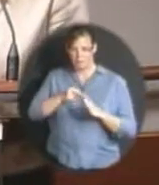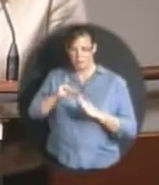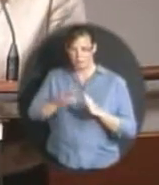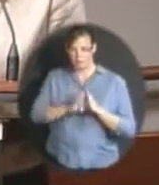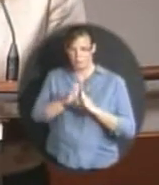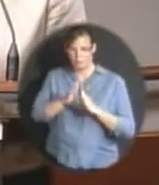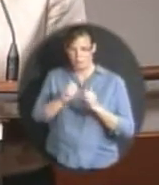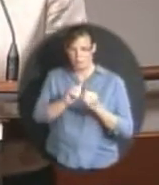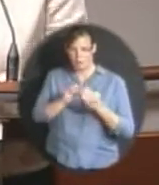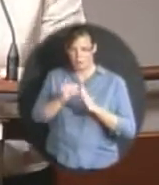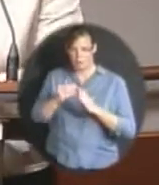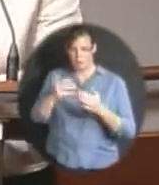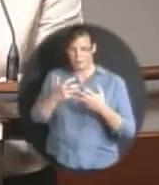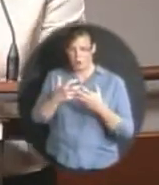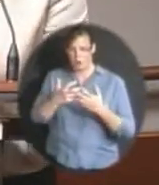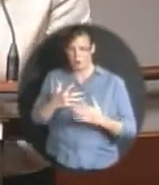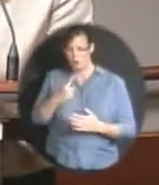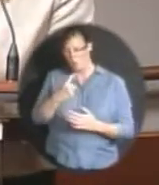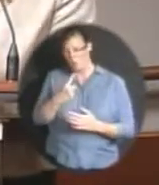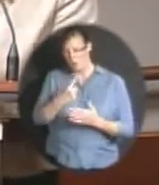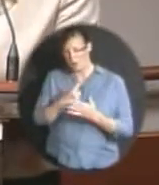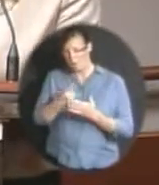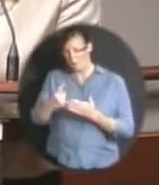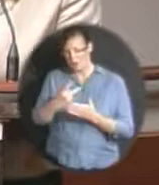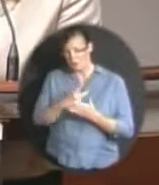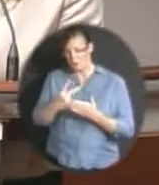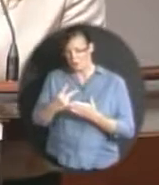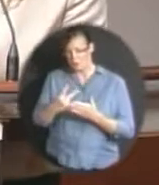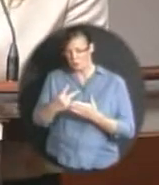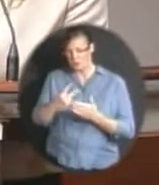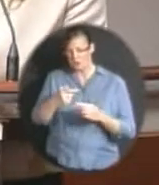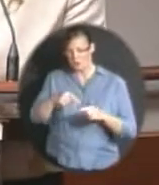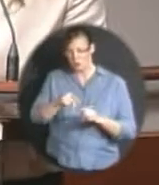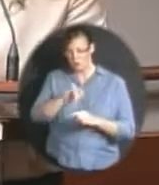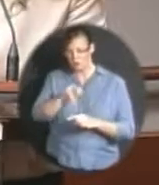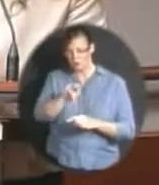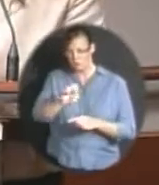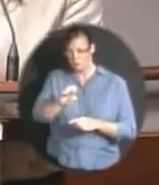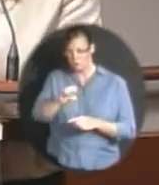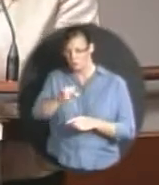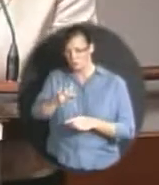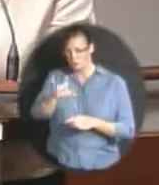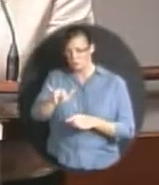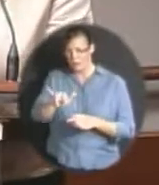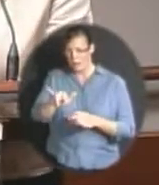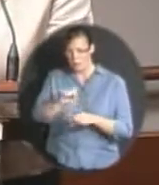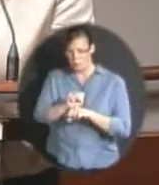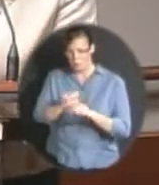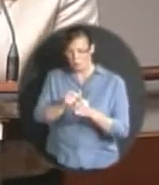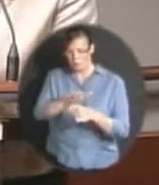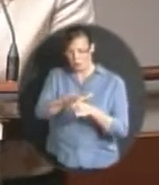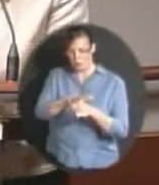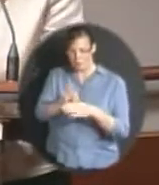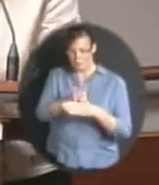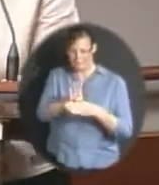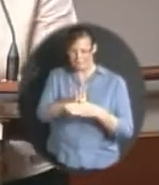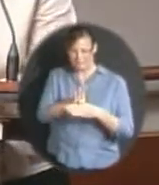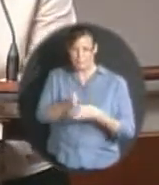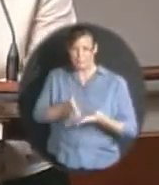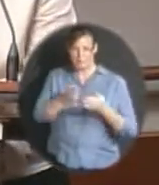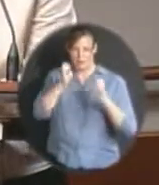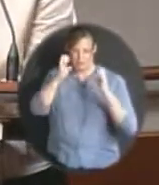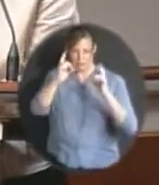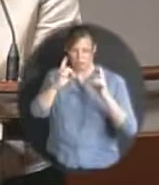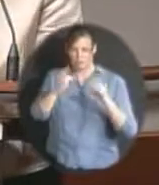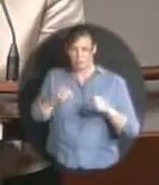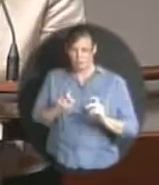partners, teachers annually spend 1 or 2 weeks during the months of June or July working with a local business. This provides educators the